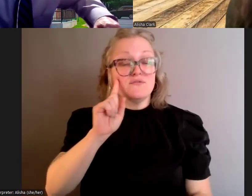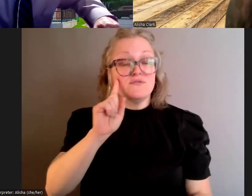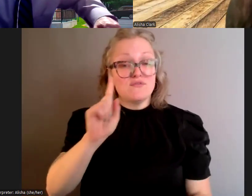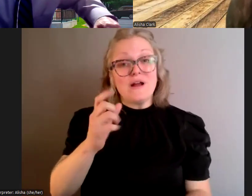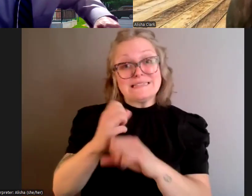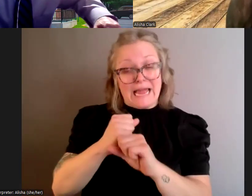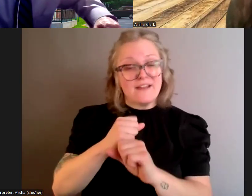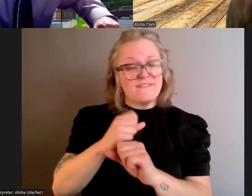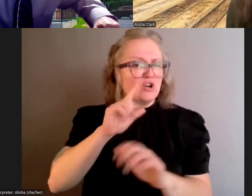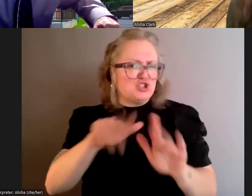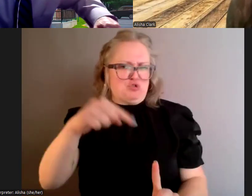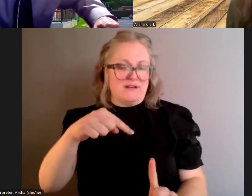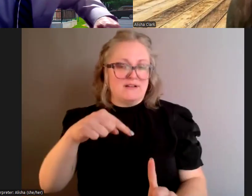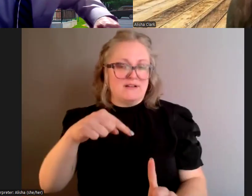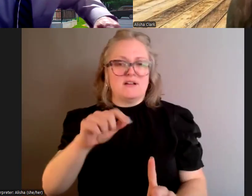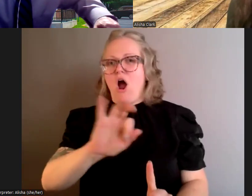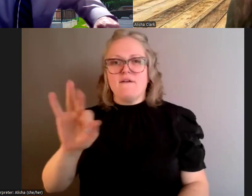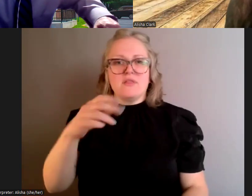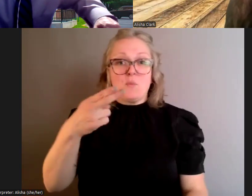waiver off?